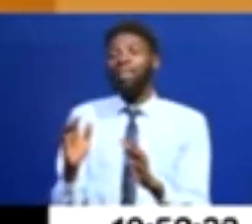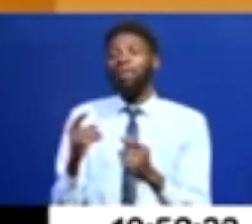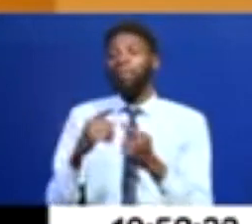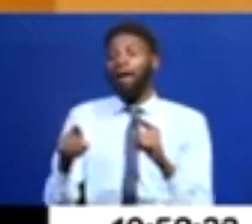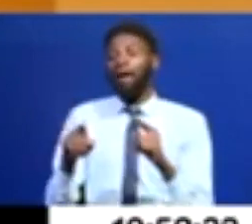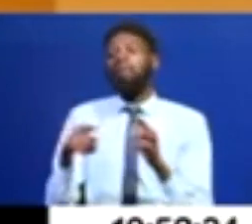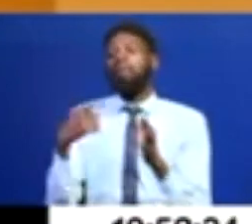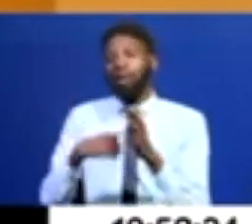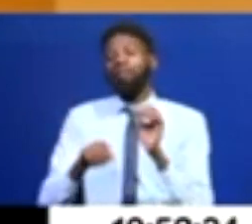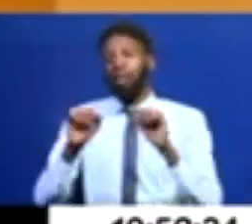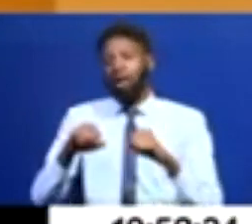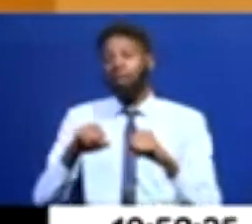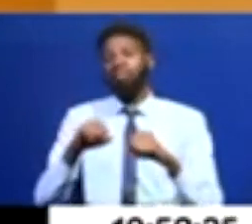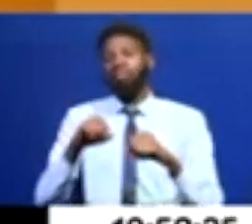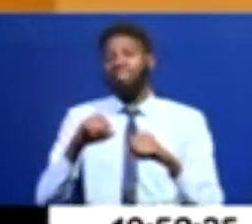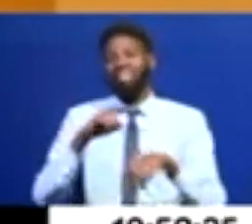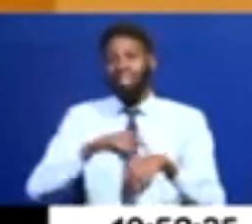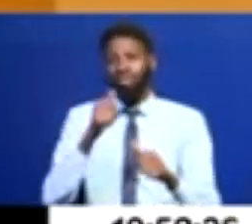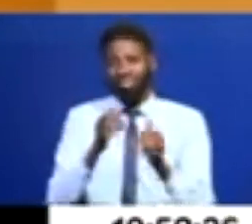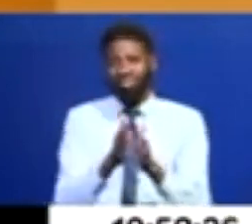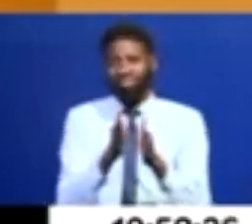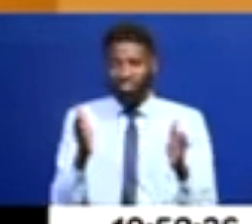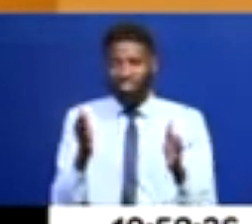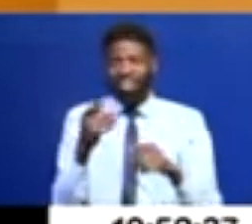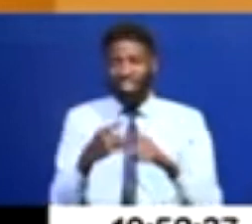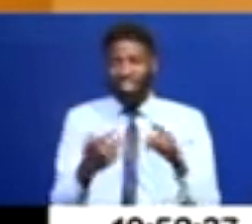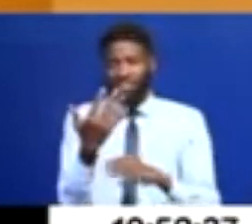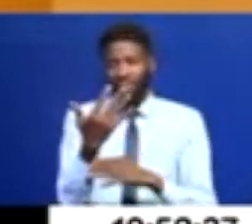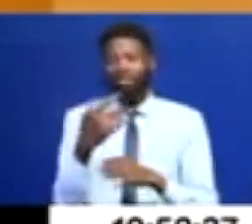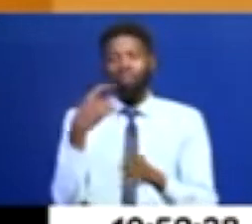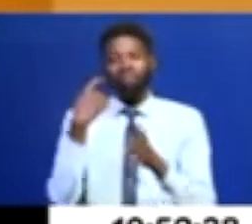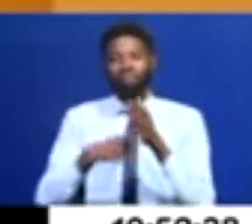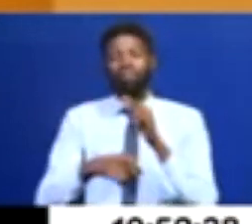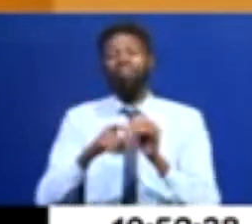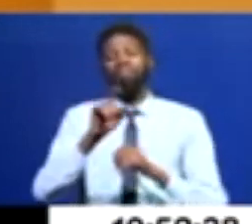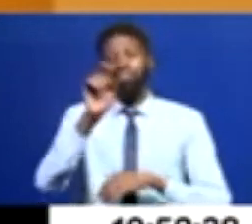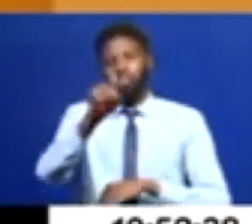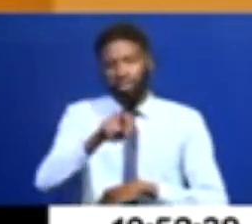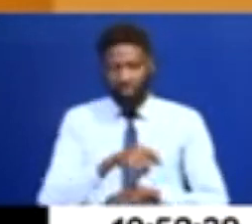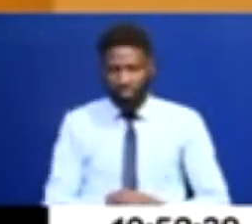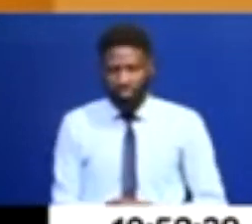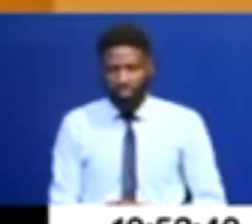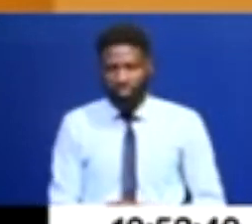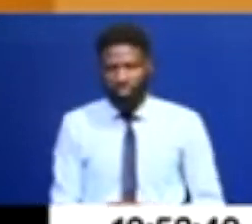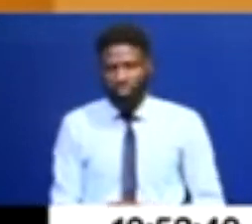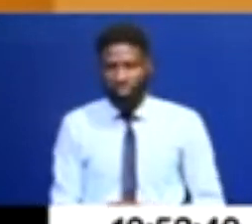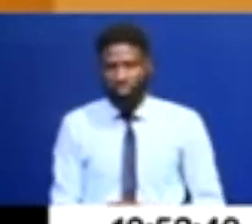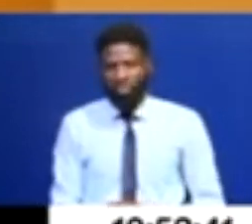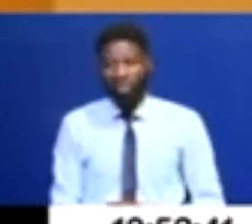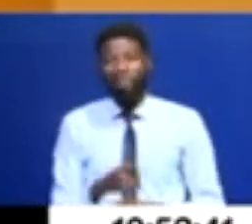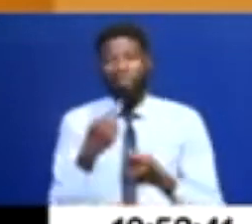of 5 years, of less than 5 years, the amount has to be taxed at the adjusted